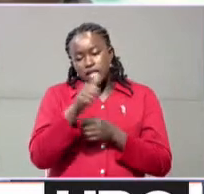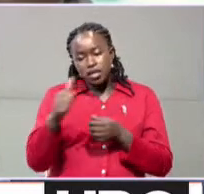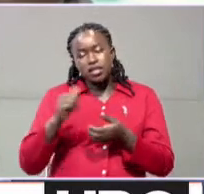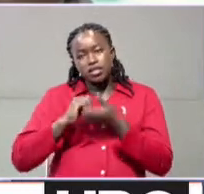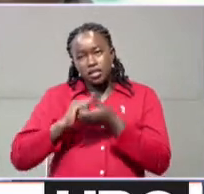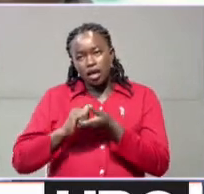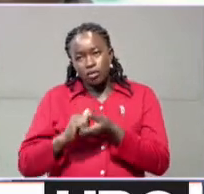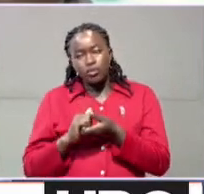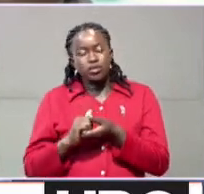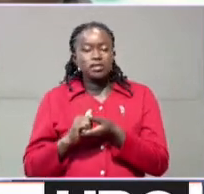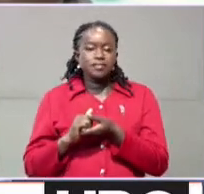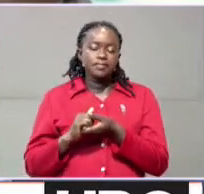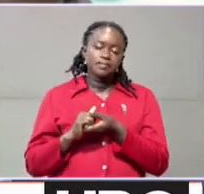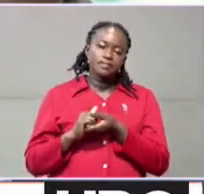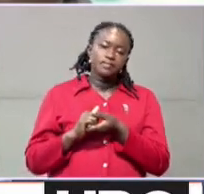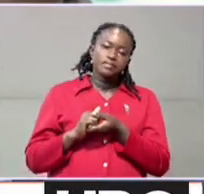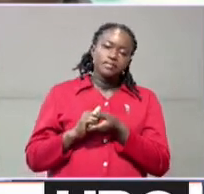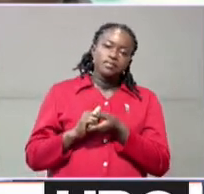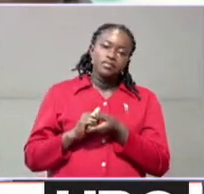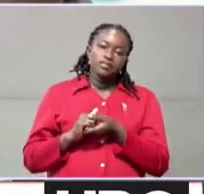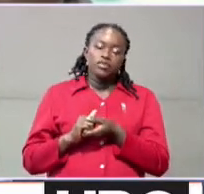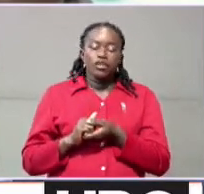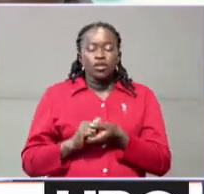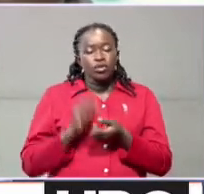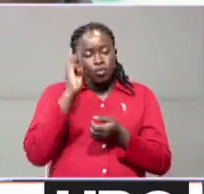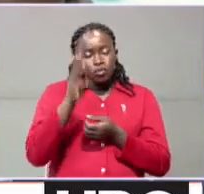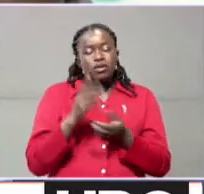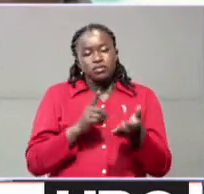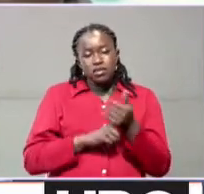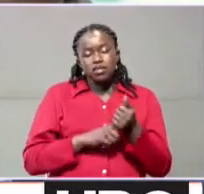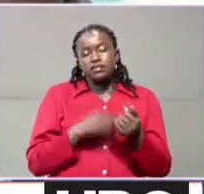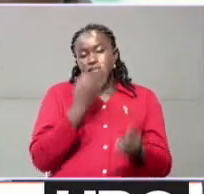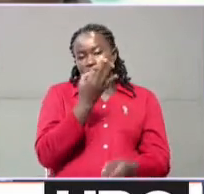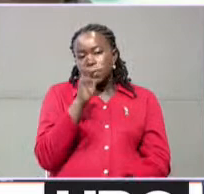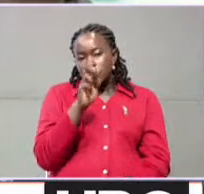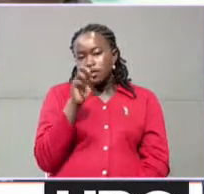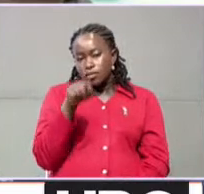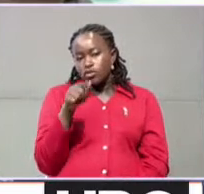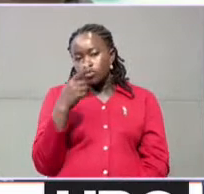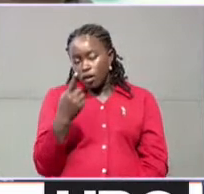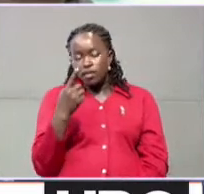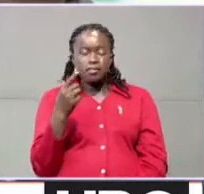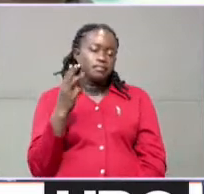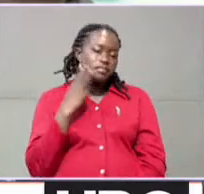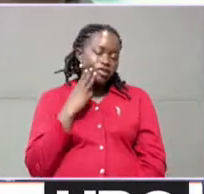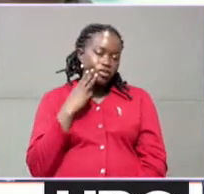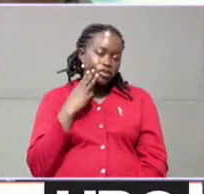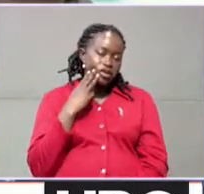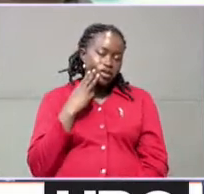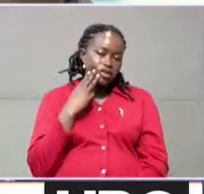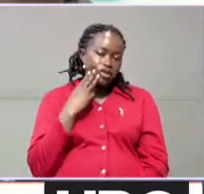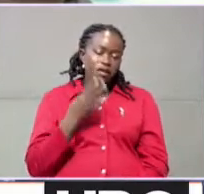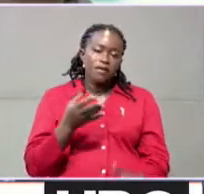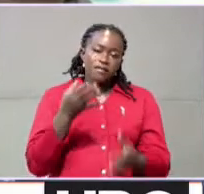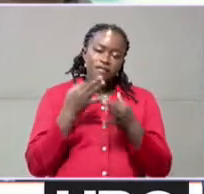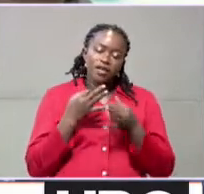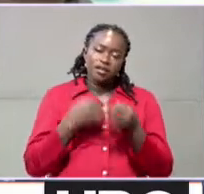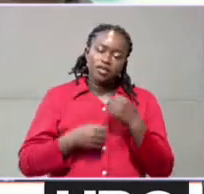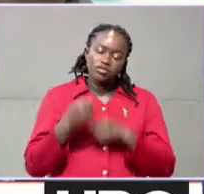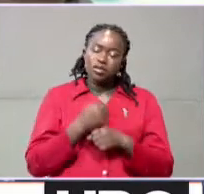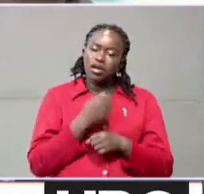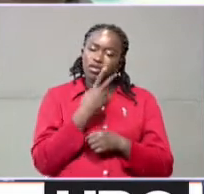settled to receive 38.1 million in financial area